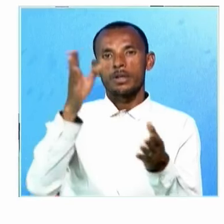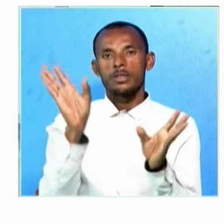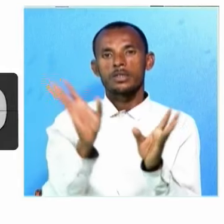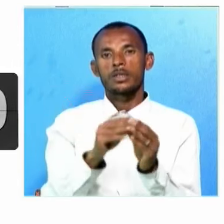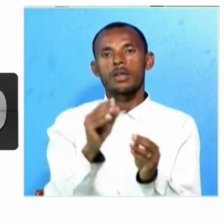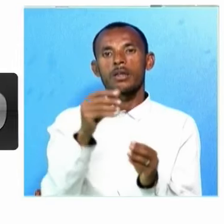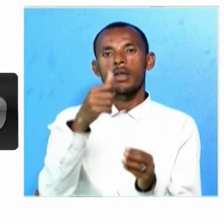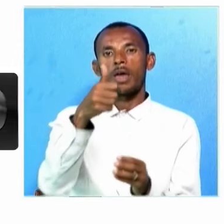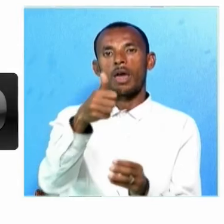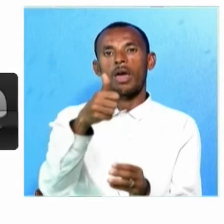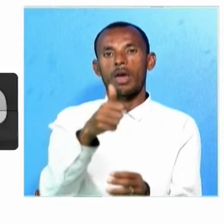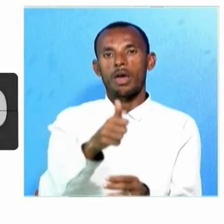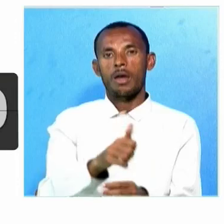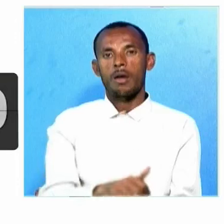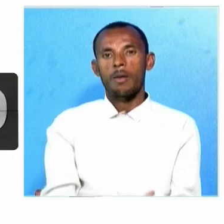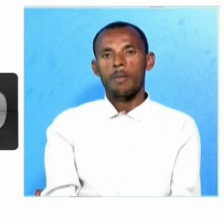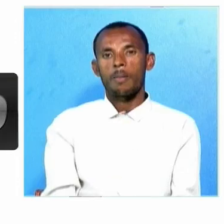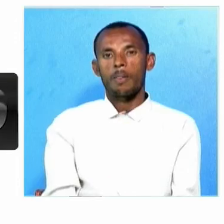A?